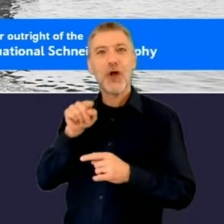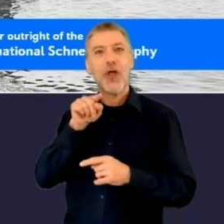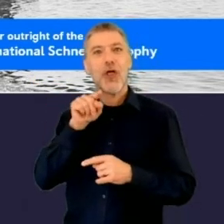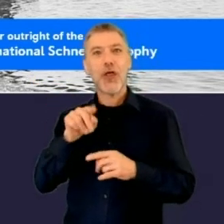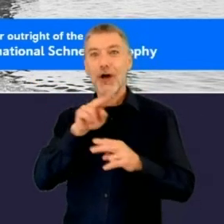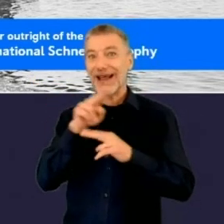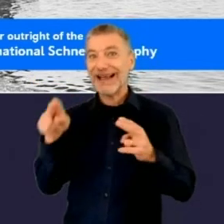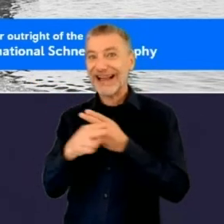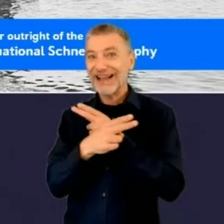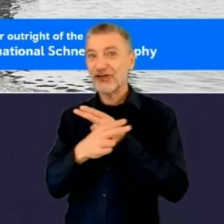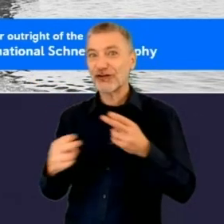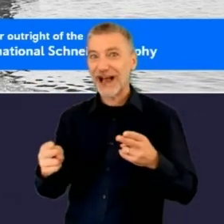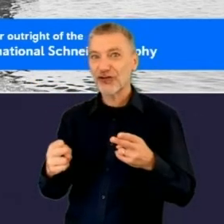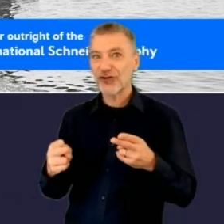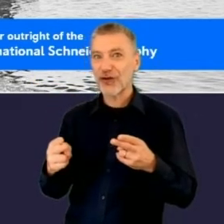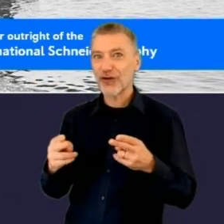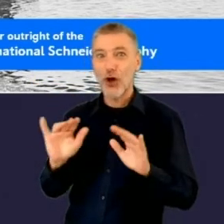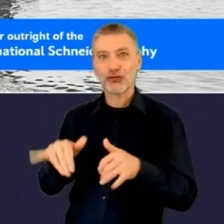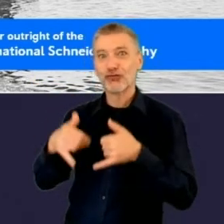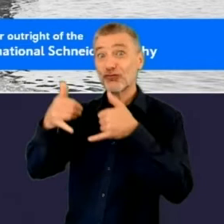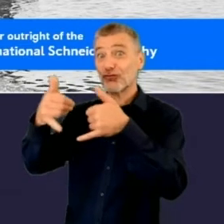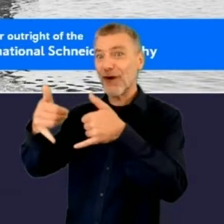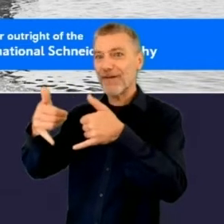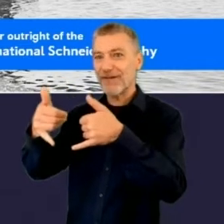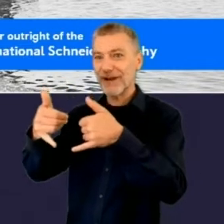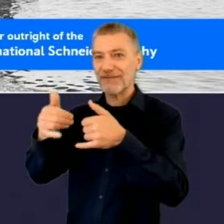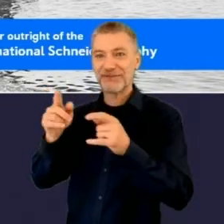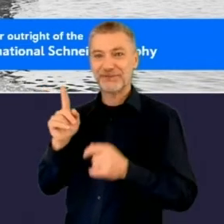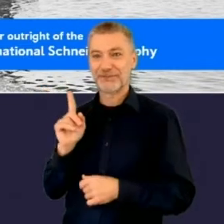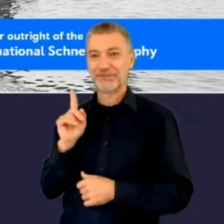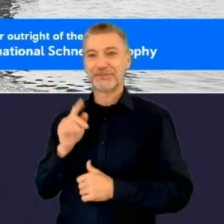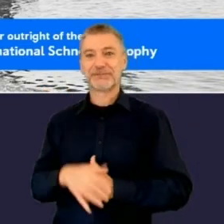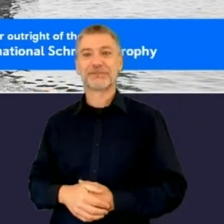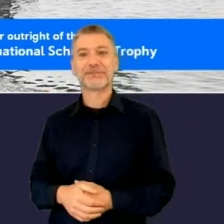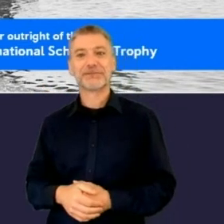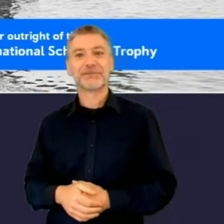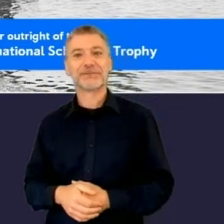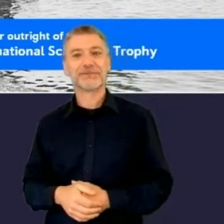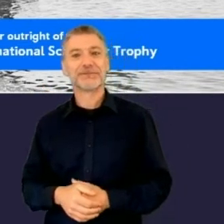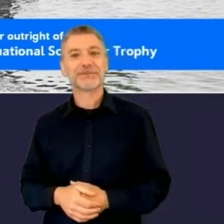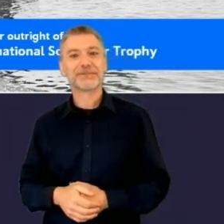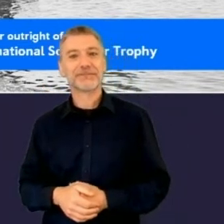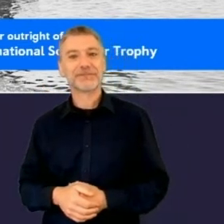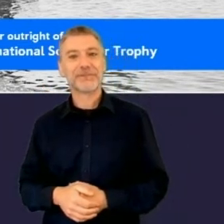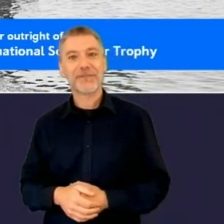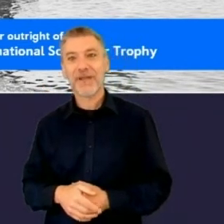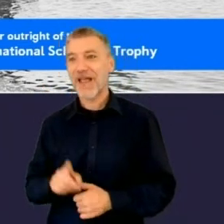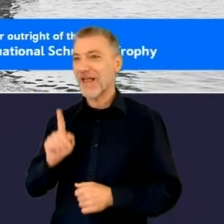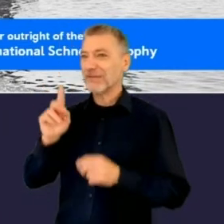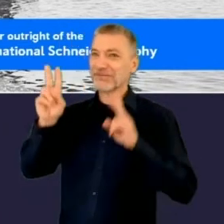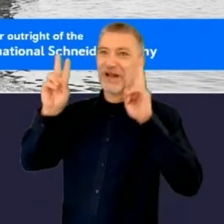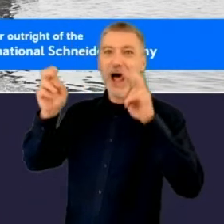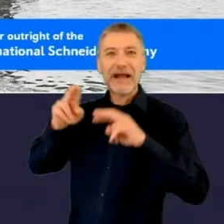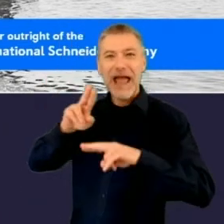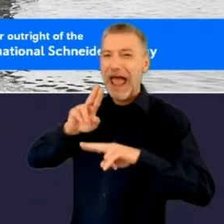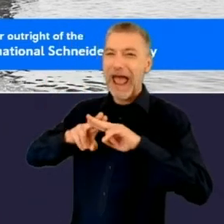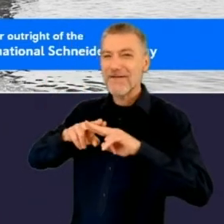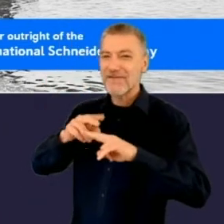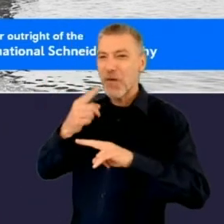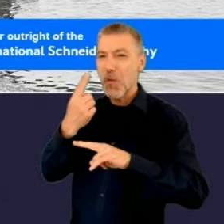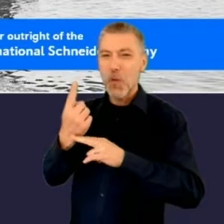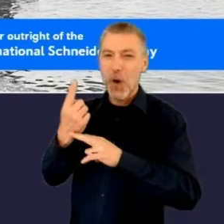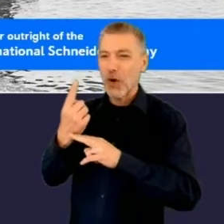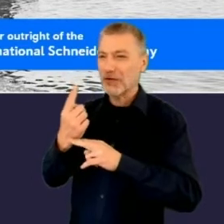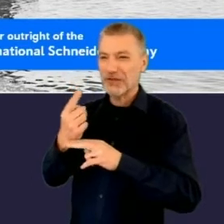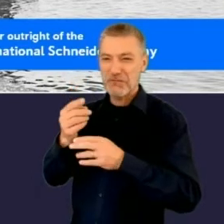Schneider Trophy. Now, this was the Formula One, Formula E of its day. This is what everybody spent all their money on, invested in, and this is where you saw the